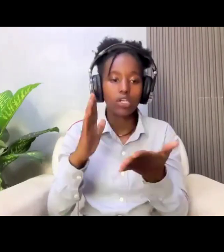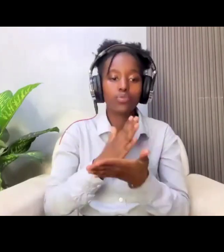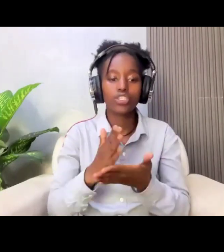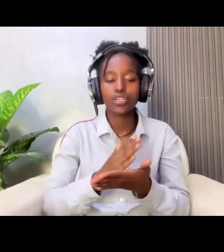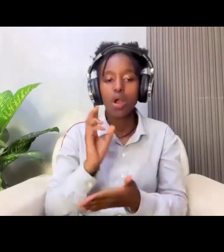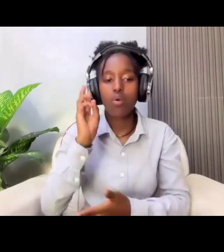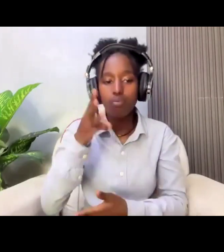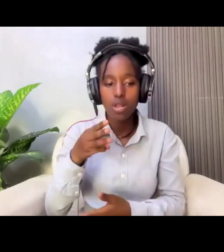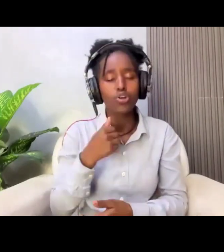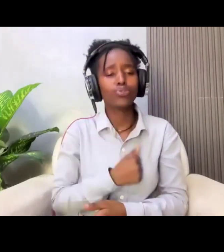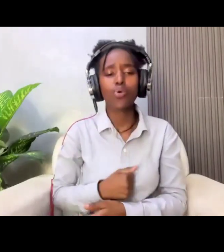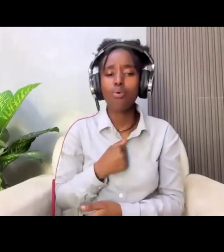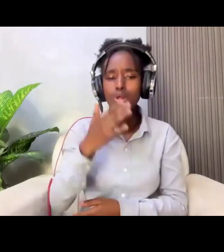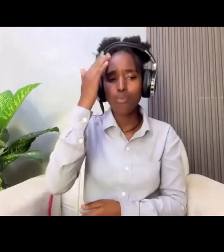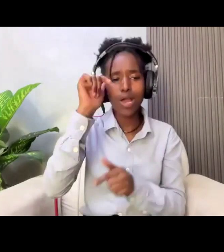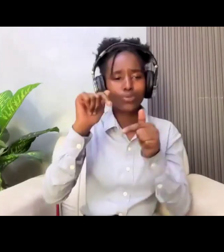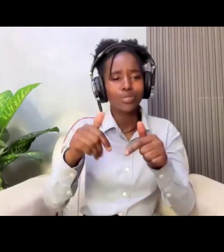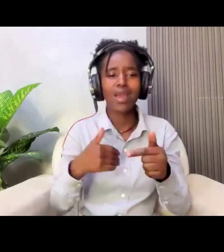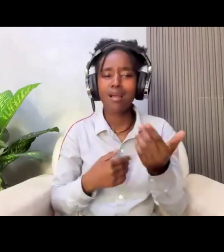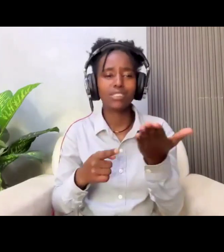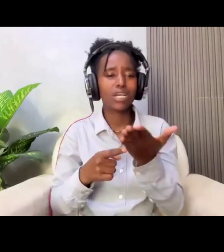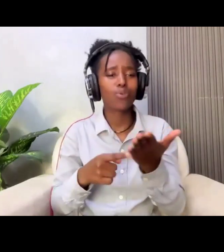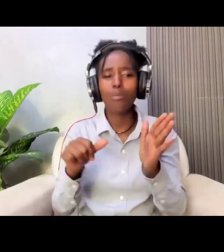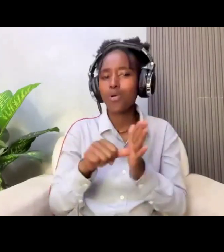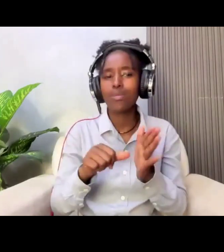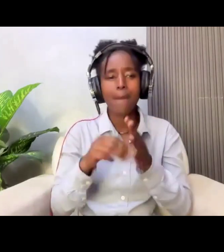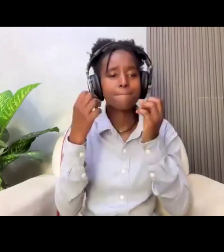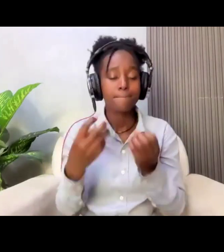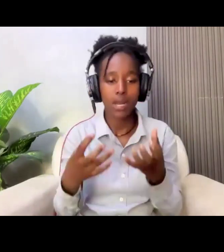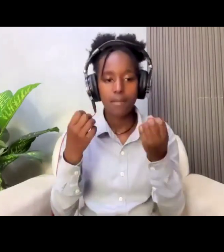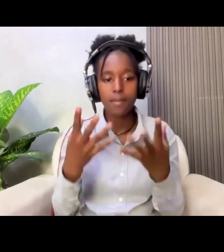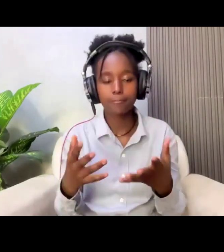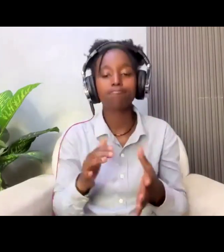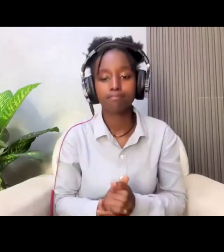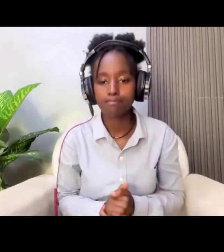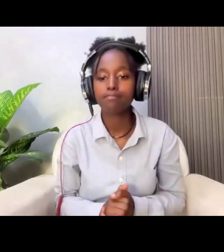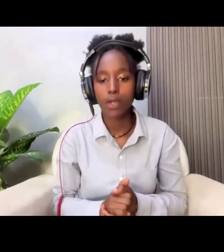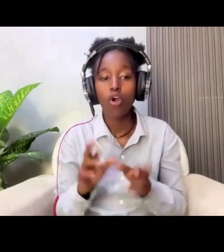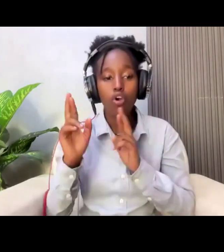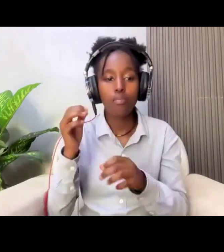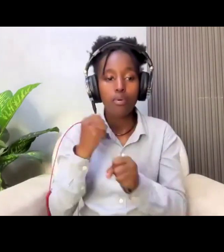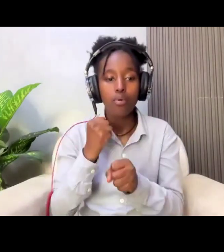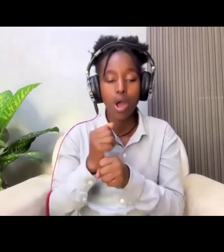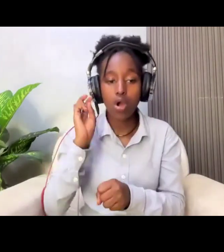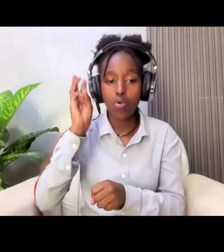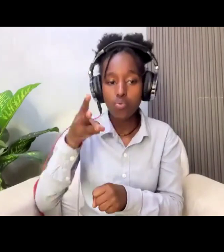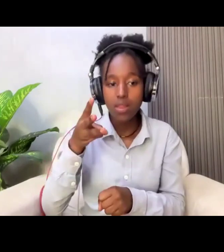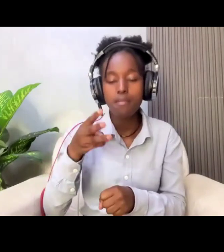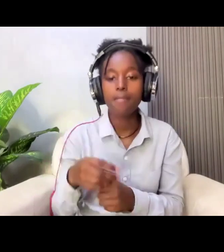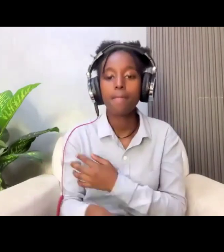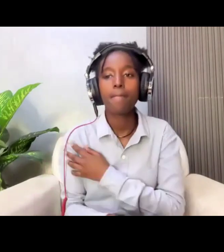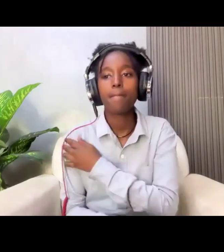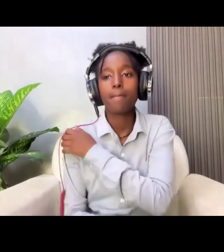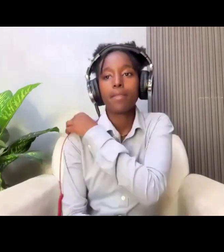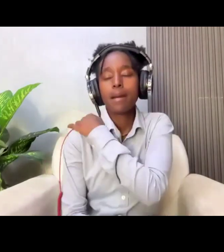for the technical problems. We've been hit by several, so we'll see if this works. Otherwise, we'll go to questions. So please, people, think